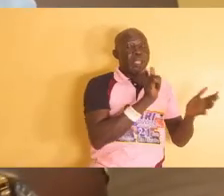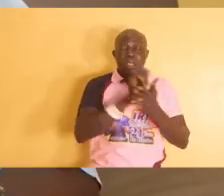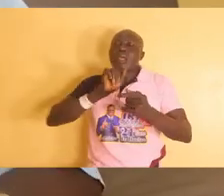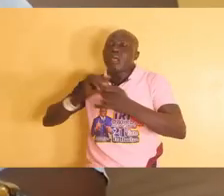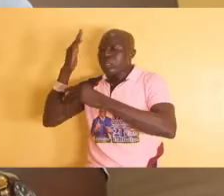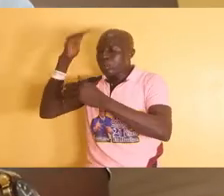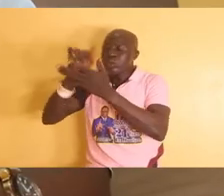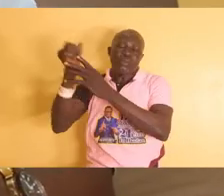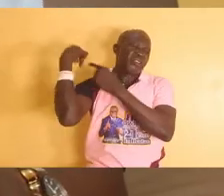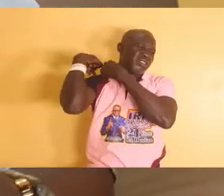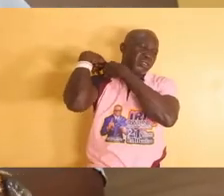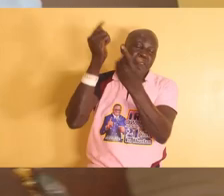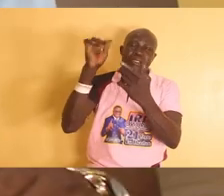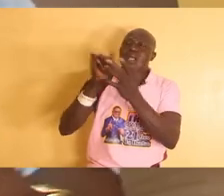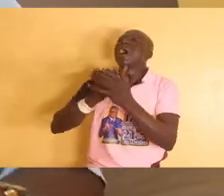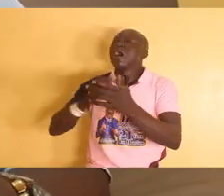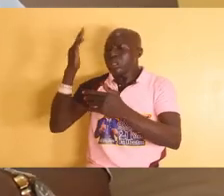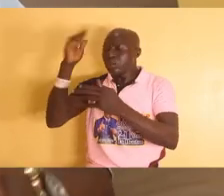at. I know you.